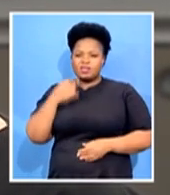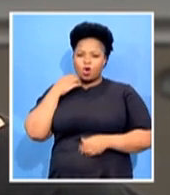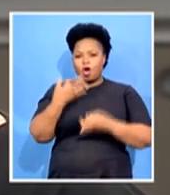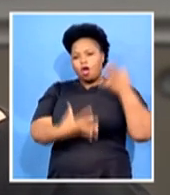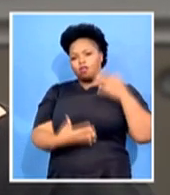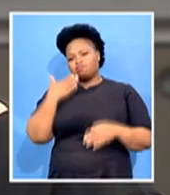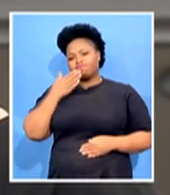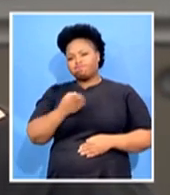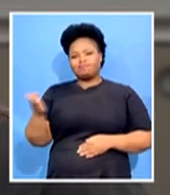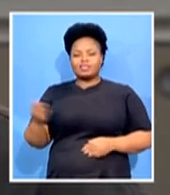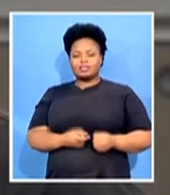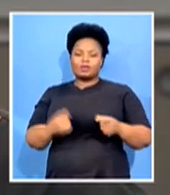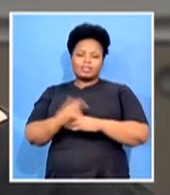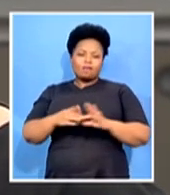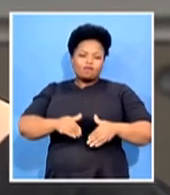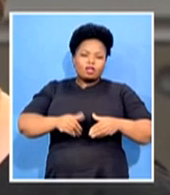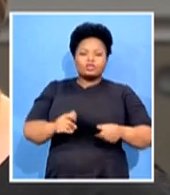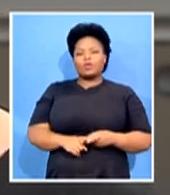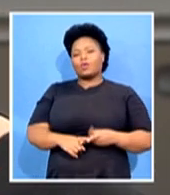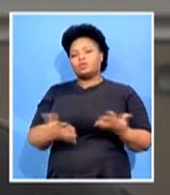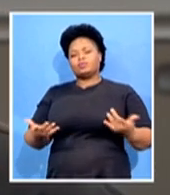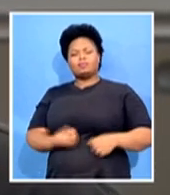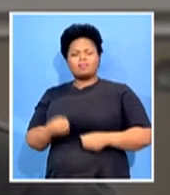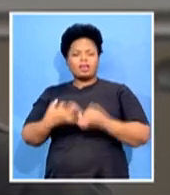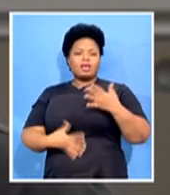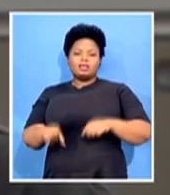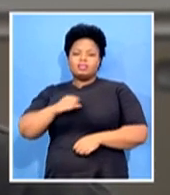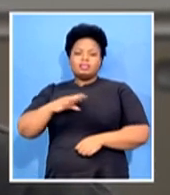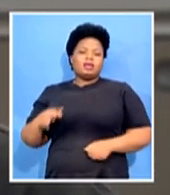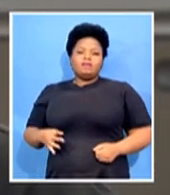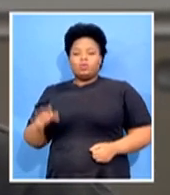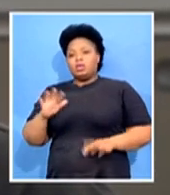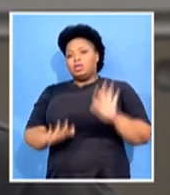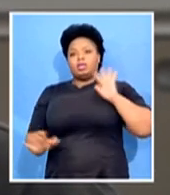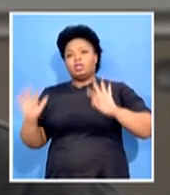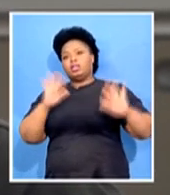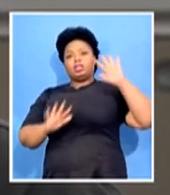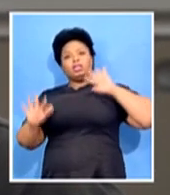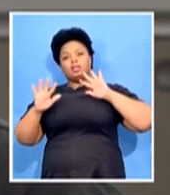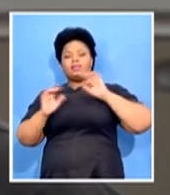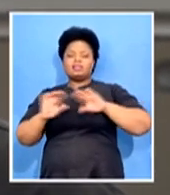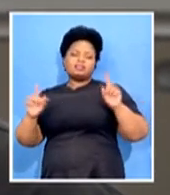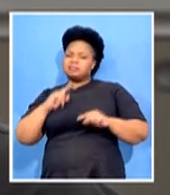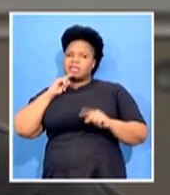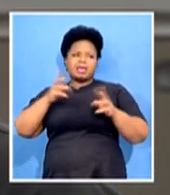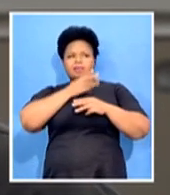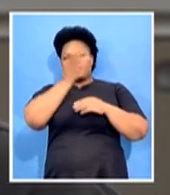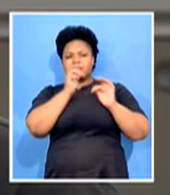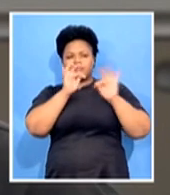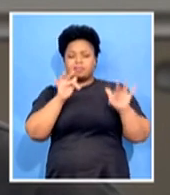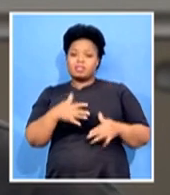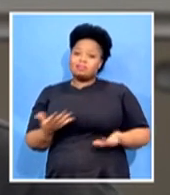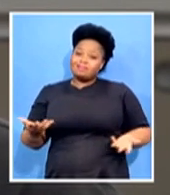therapists. We were learning on the fly like the rest of the world. So it was an issue of, do we have enough personal protective equipment, PPE? Do we have